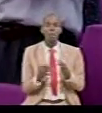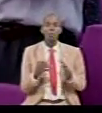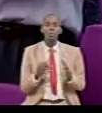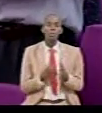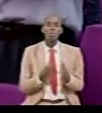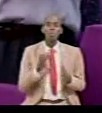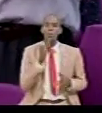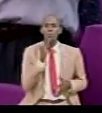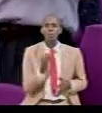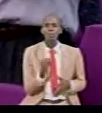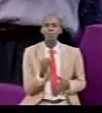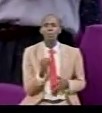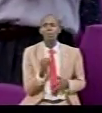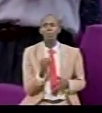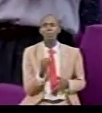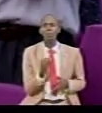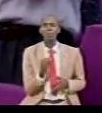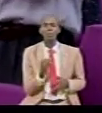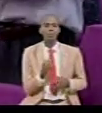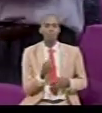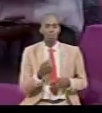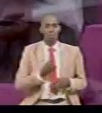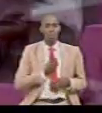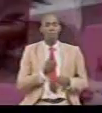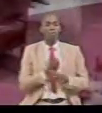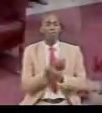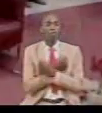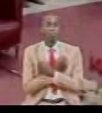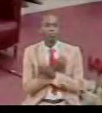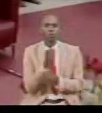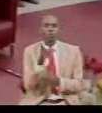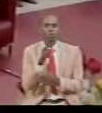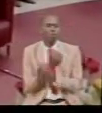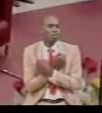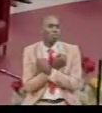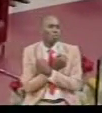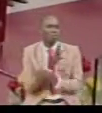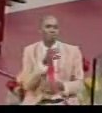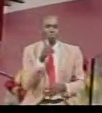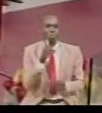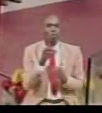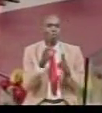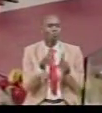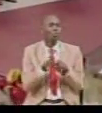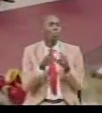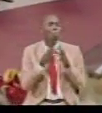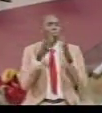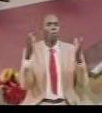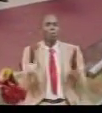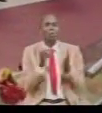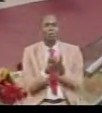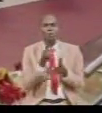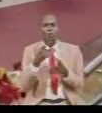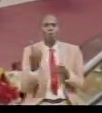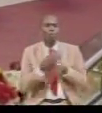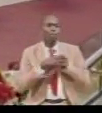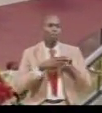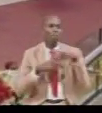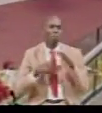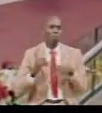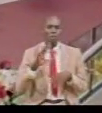self-love, you love yourself so much that you indulge yourself, and